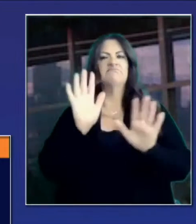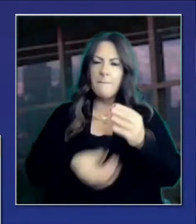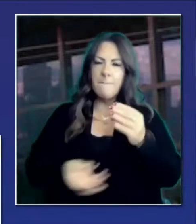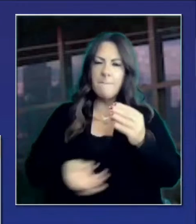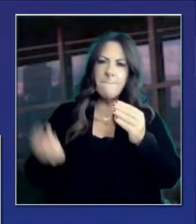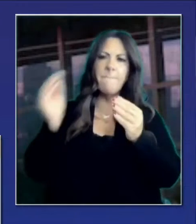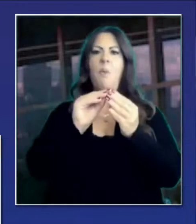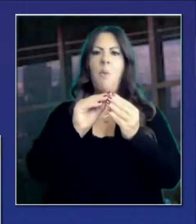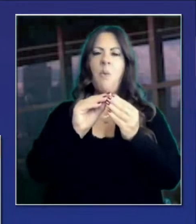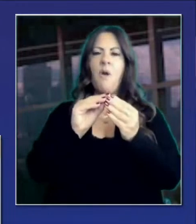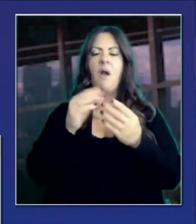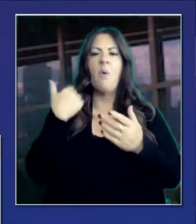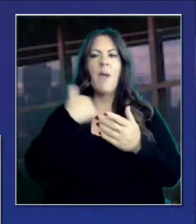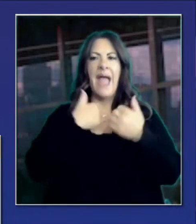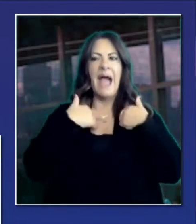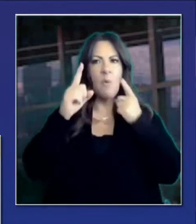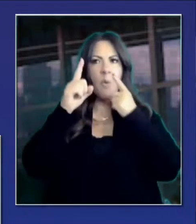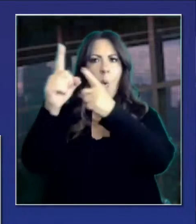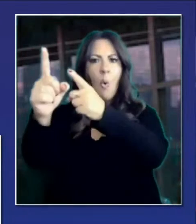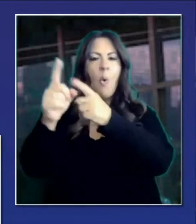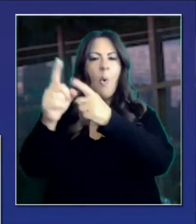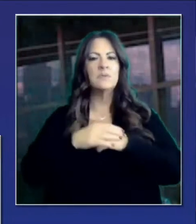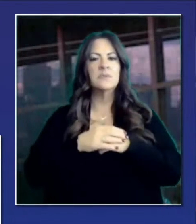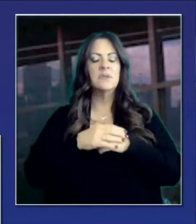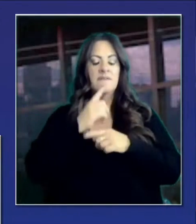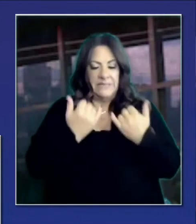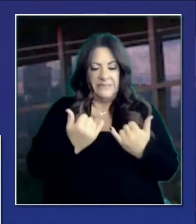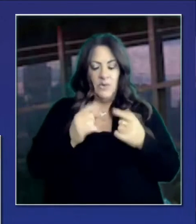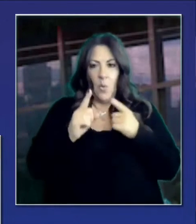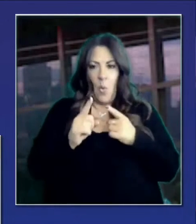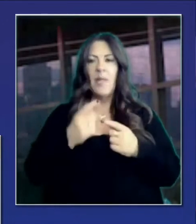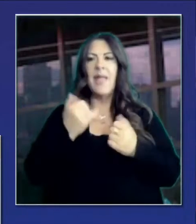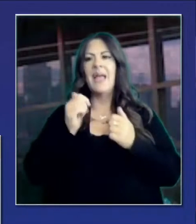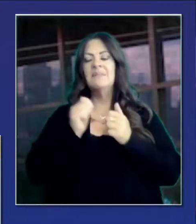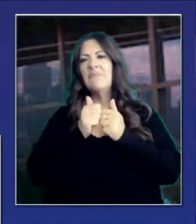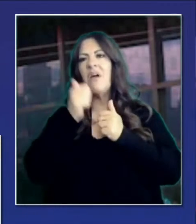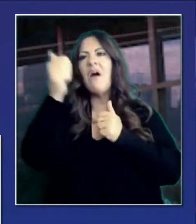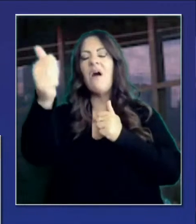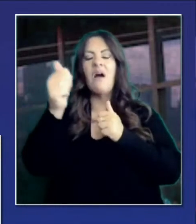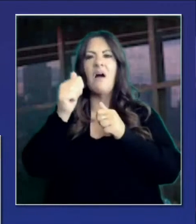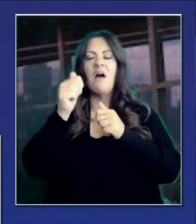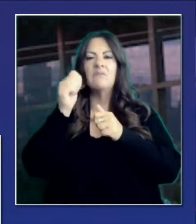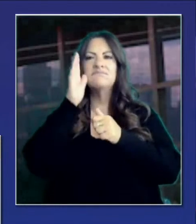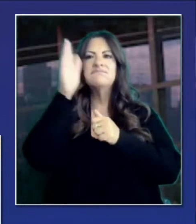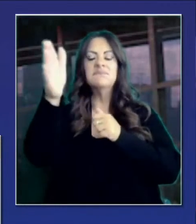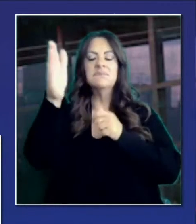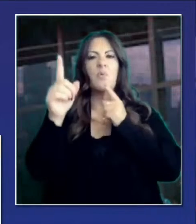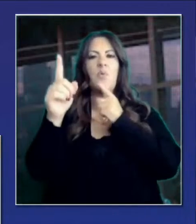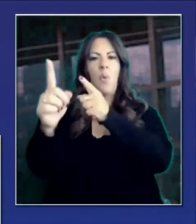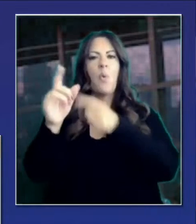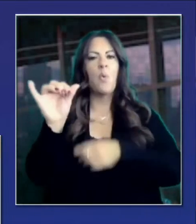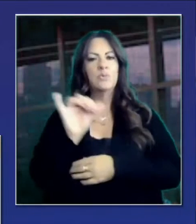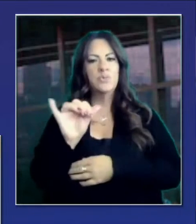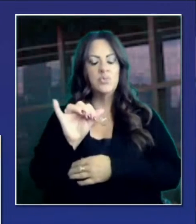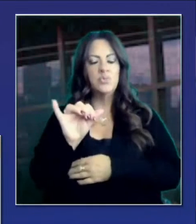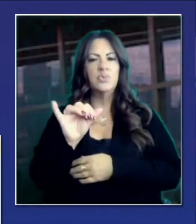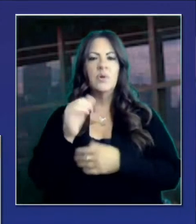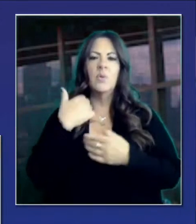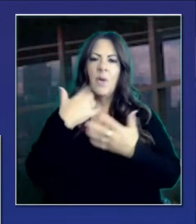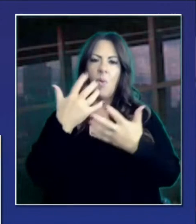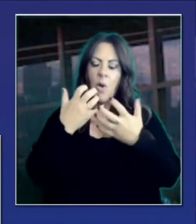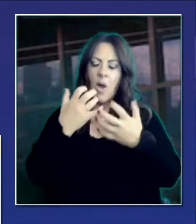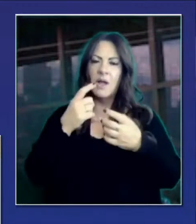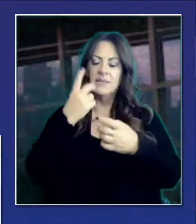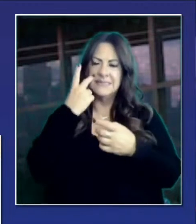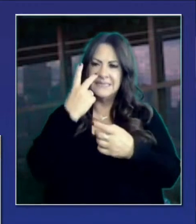goals, long-term goals. We have some short-term goals. We'll be talking more about those, but certainly we want to see those numbers